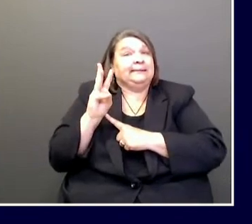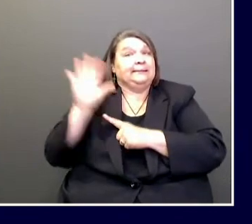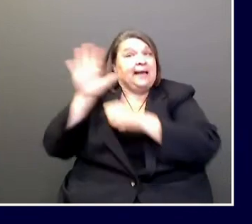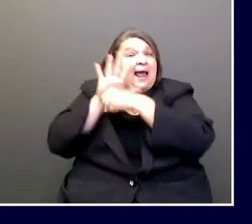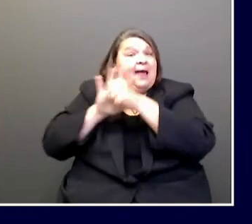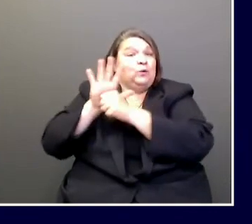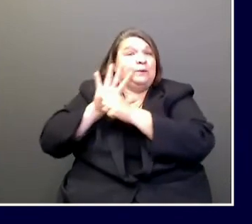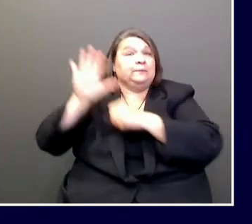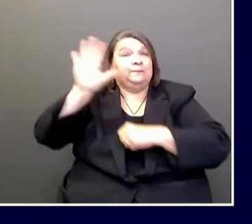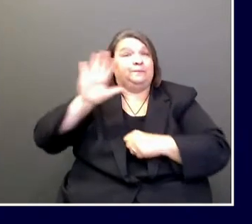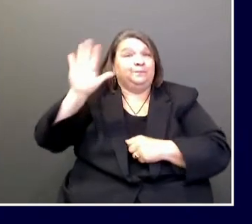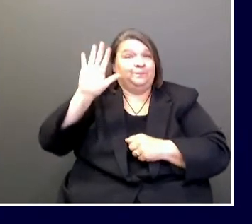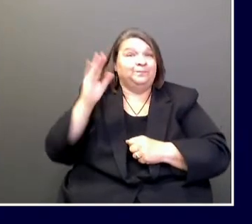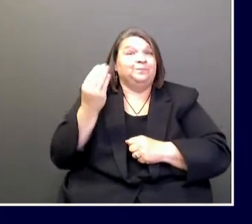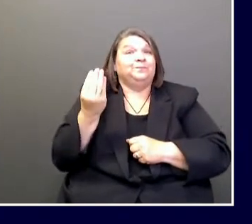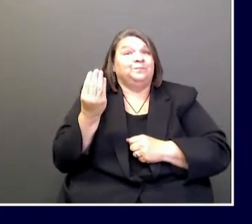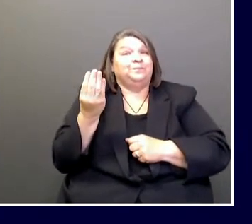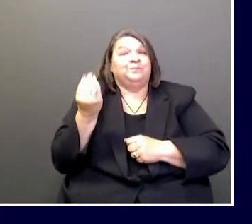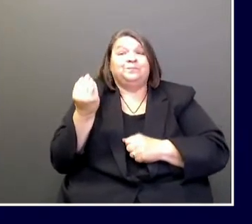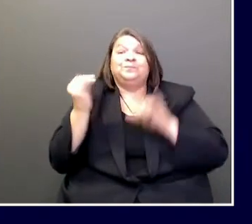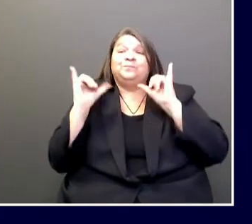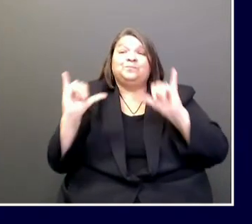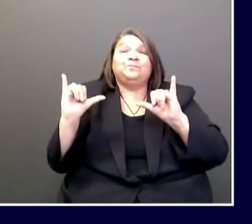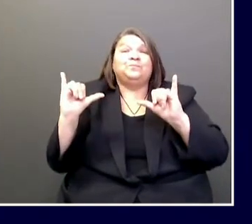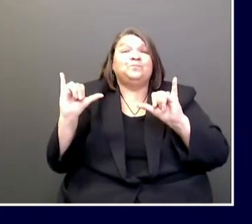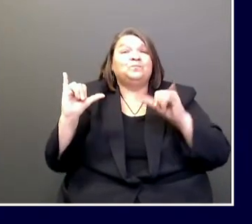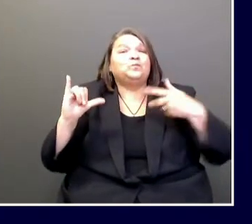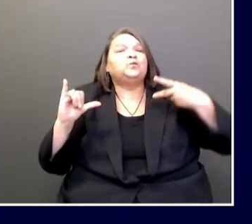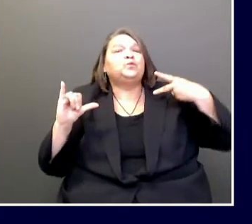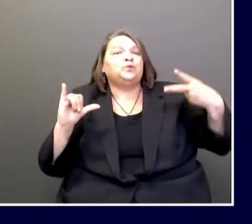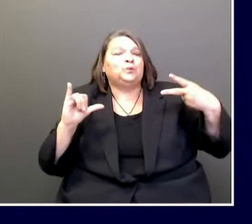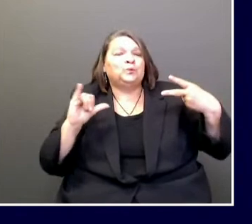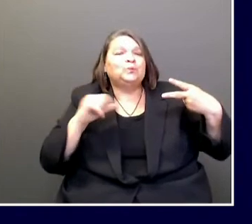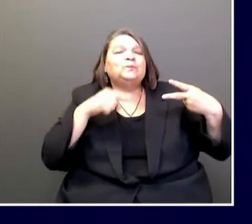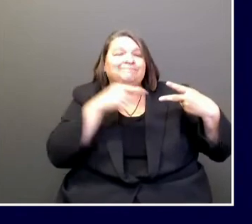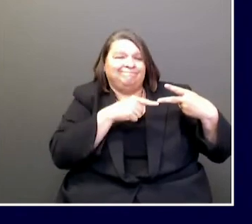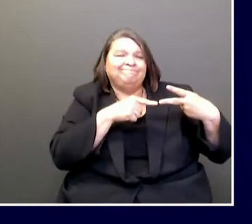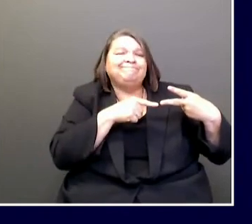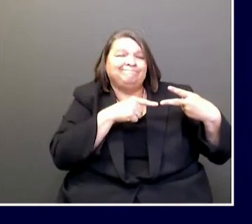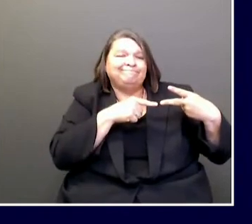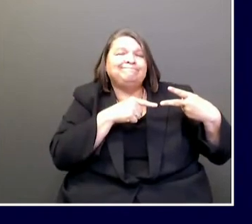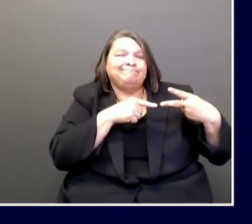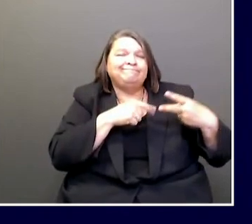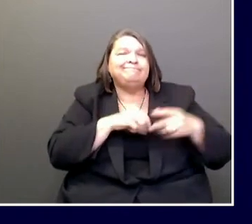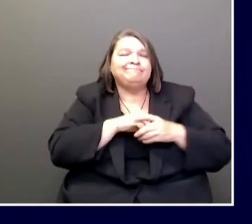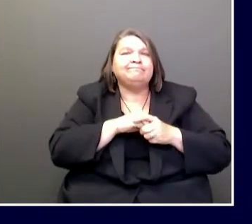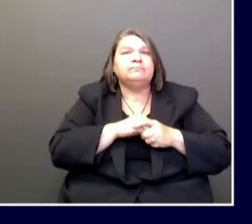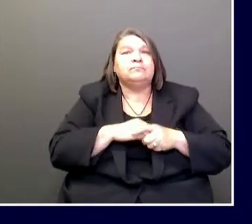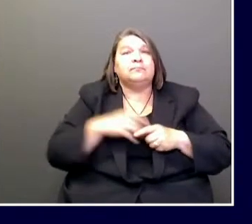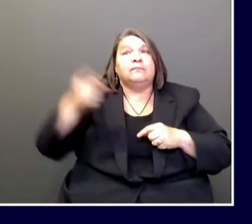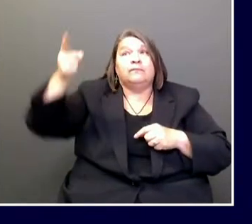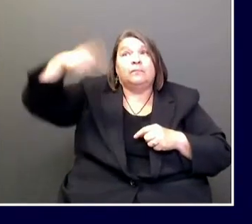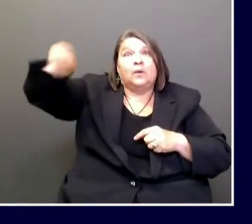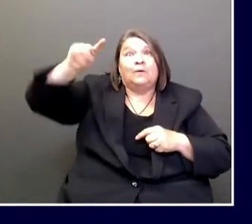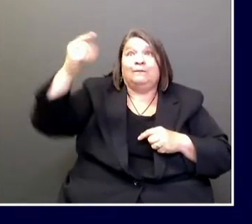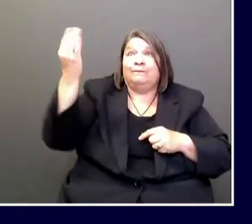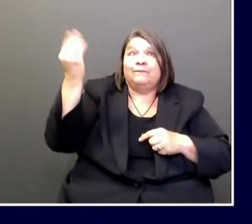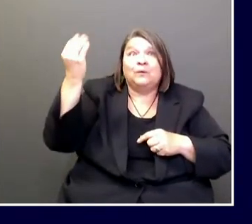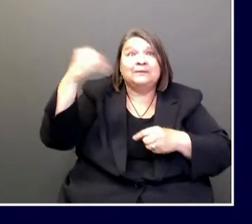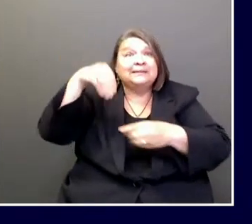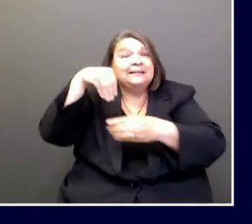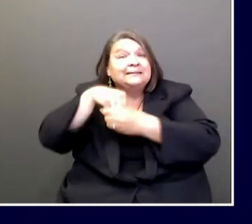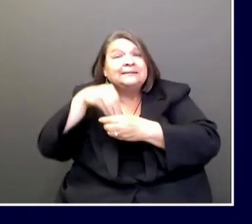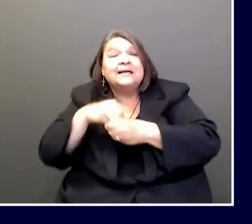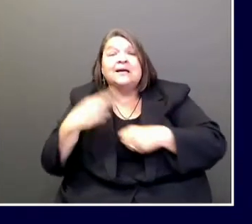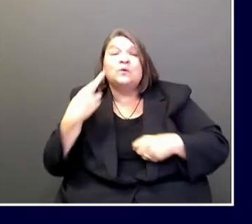counties, the recommendation for whether to wear a mask in indoor public settings has not changed, though it could